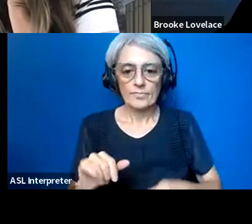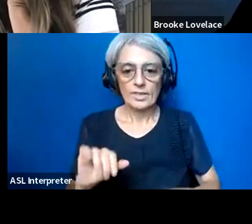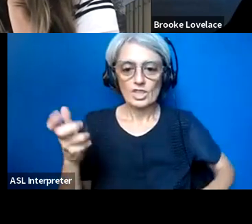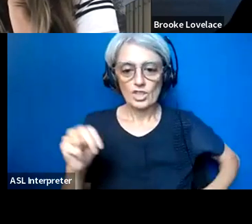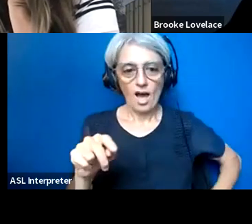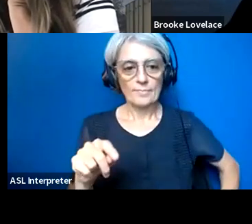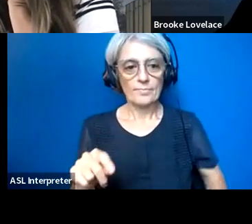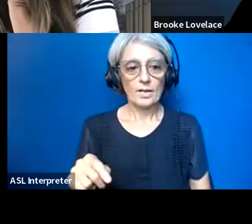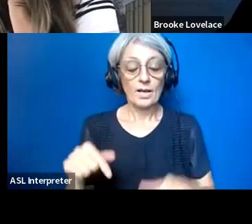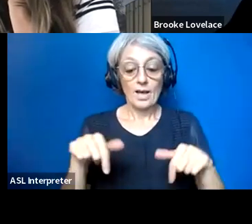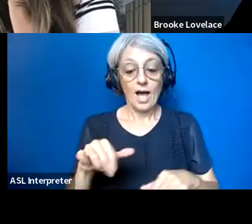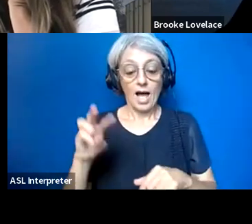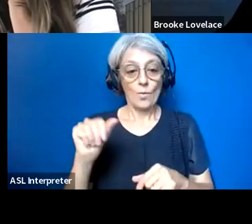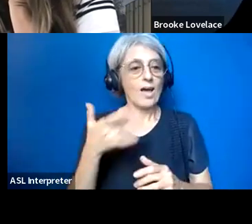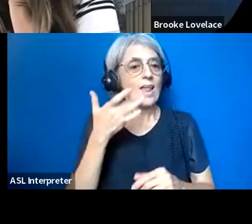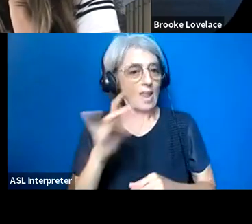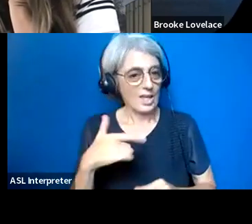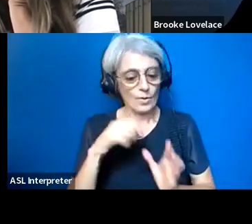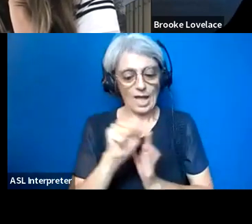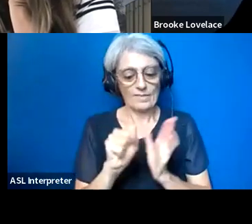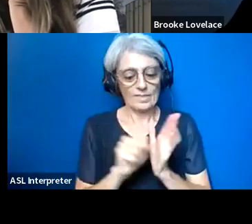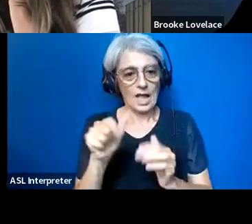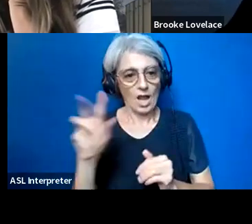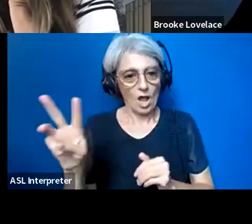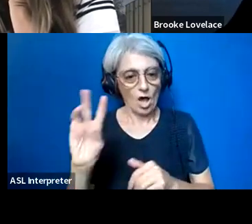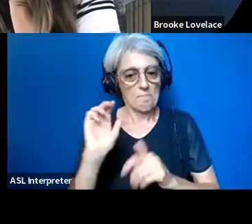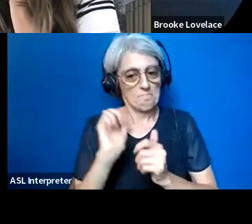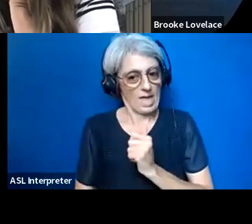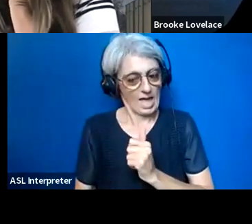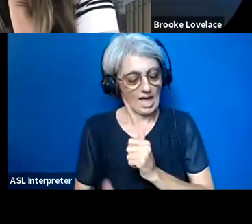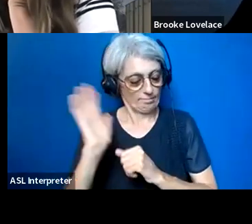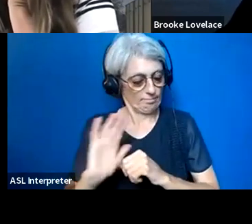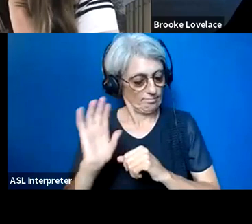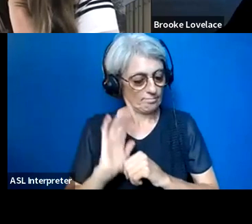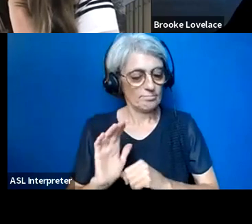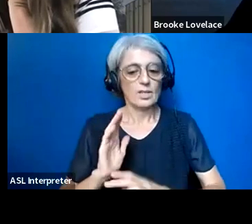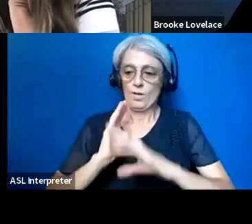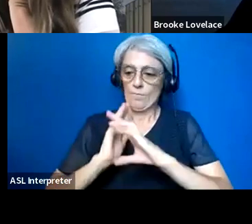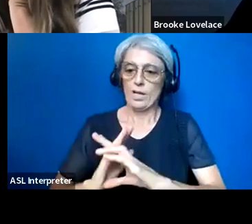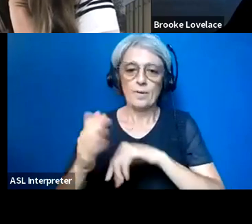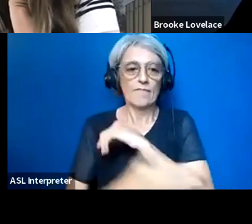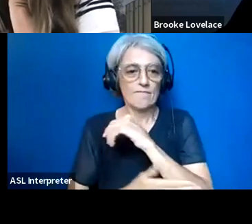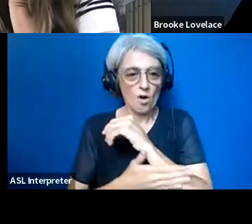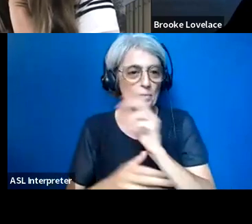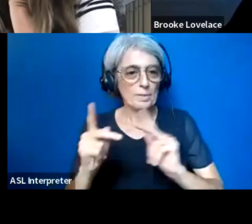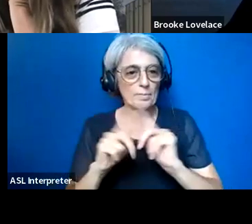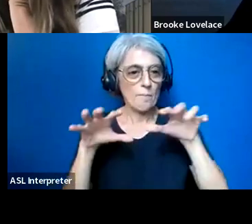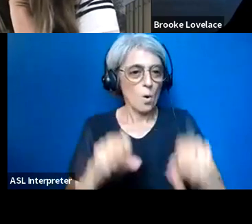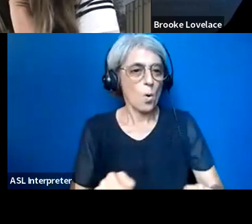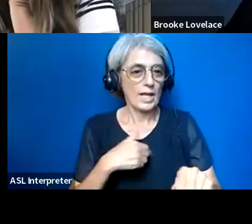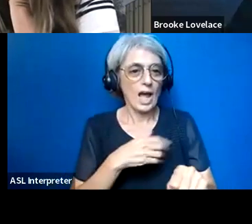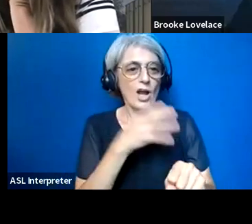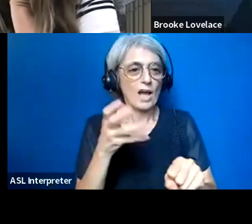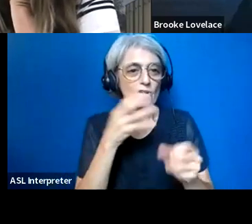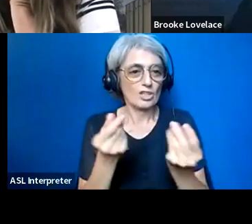Iowa that we have a state law in place that is very good at prohibiting foreign ownership of agricultural land. So in Iowa,